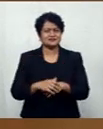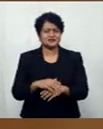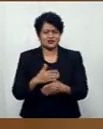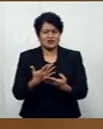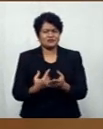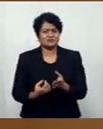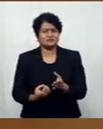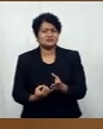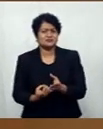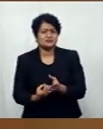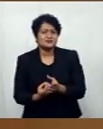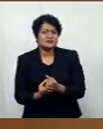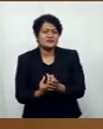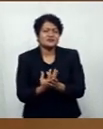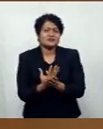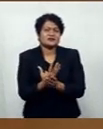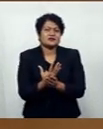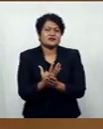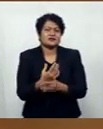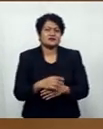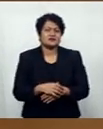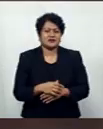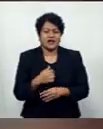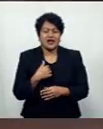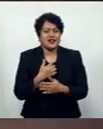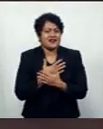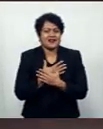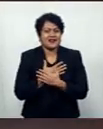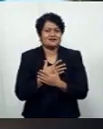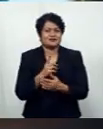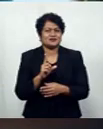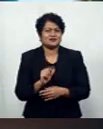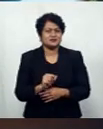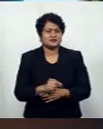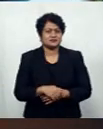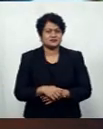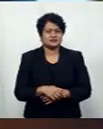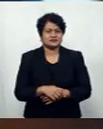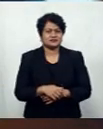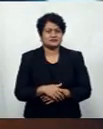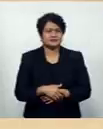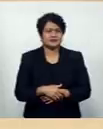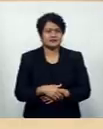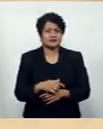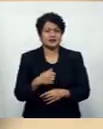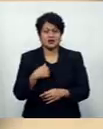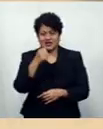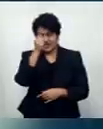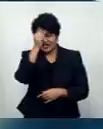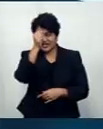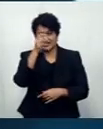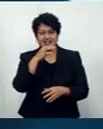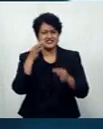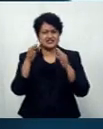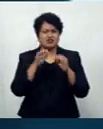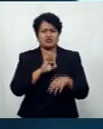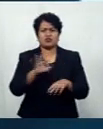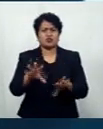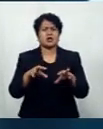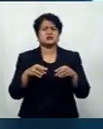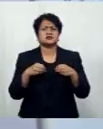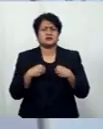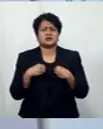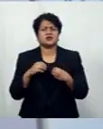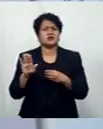growing thing that I actually love to do. Being an Indo-Fijian singer was not something accepted in her